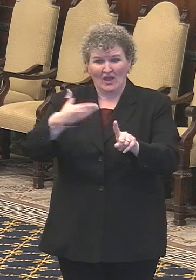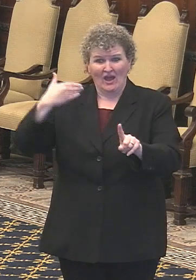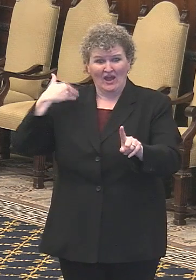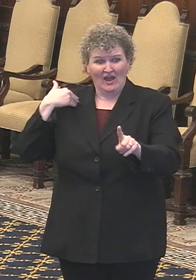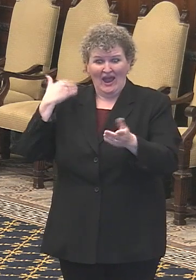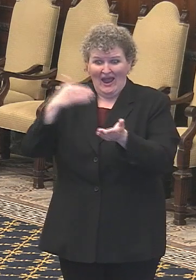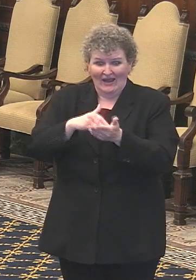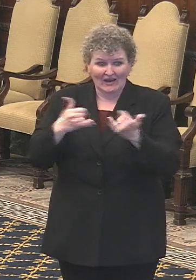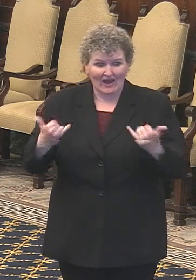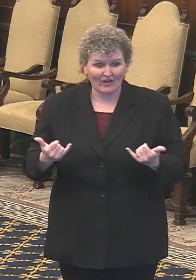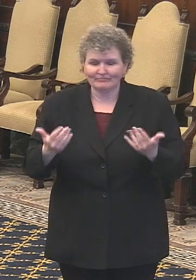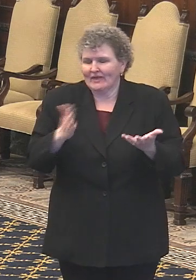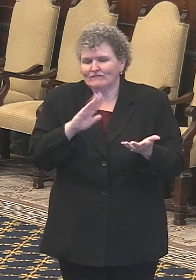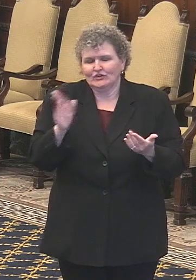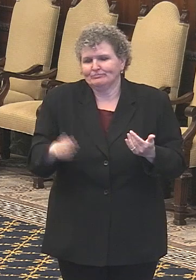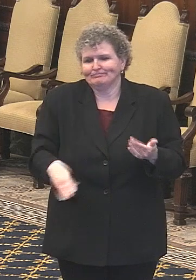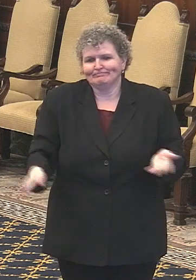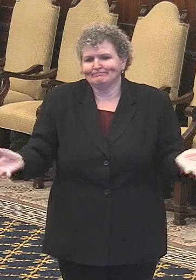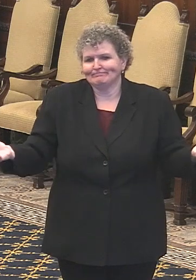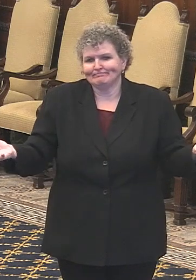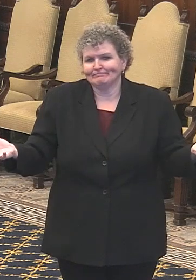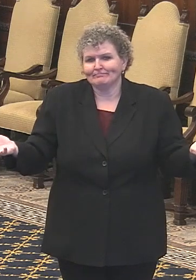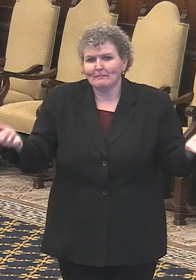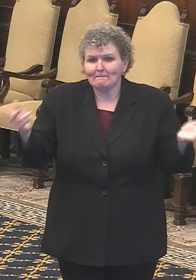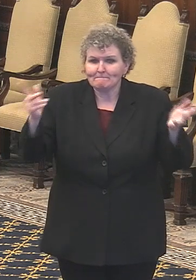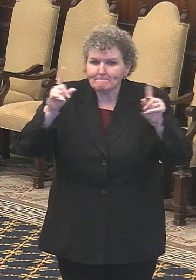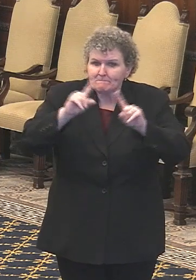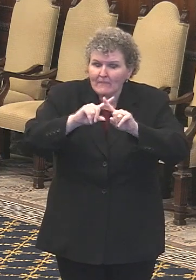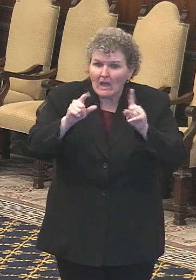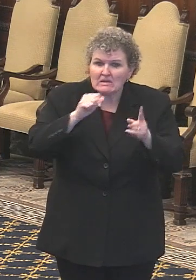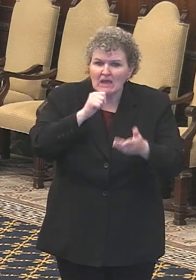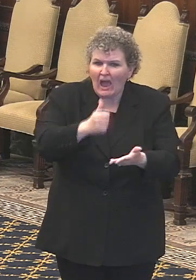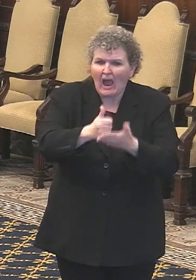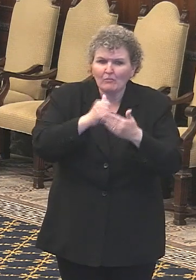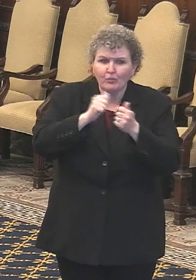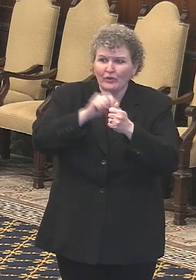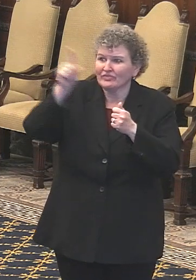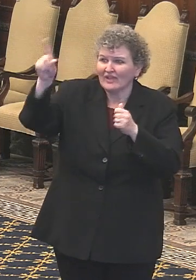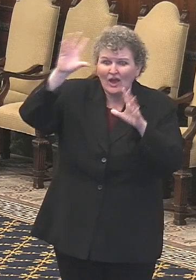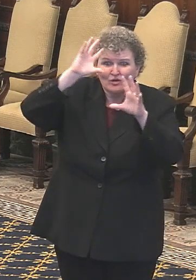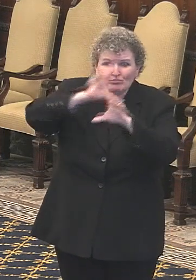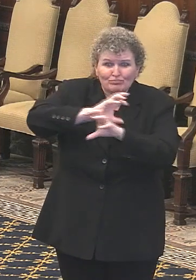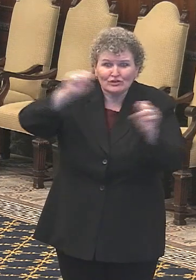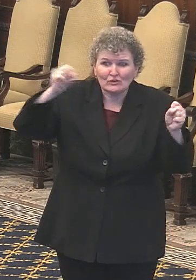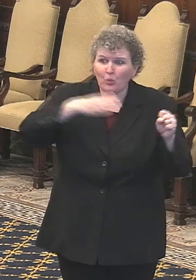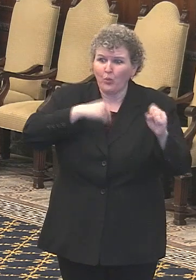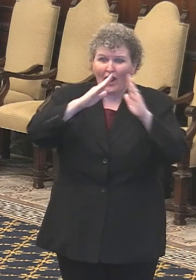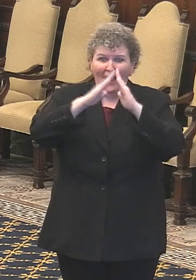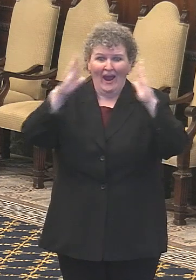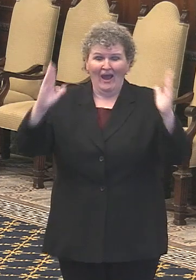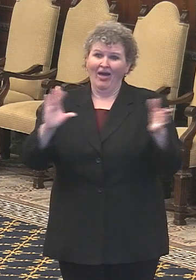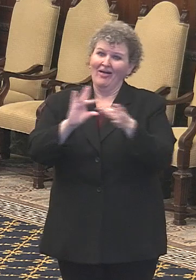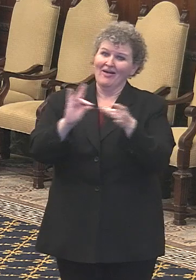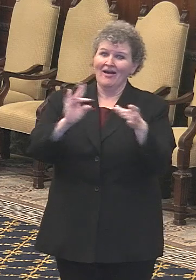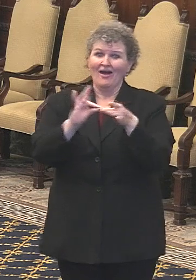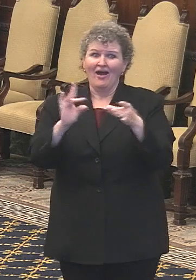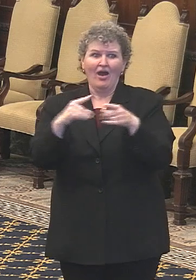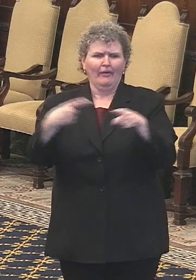as it is. And there's been rumors even that the immigrant community is being scared so that they would leave the